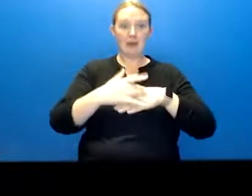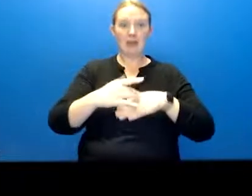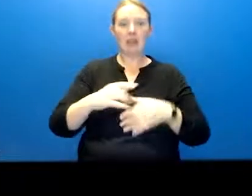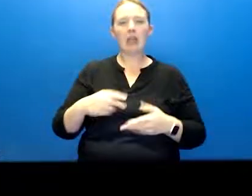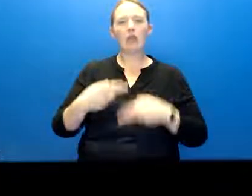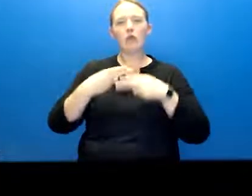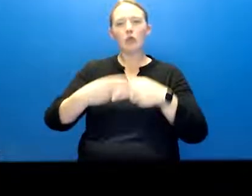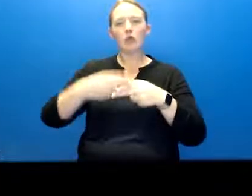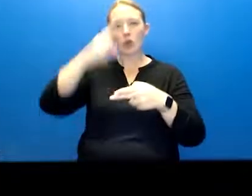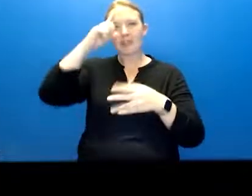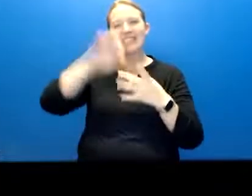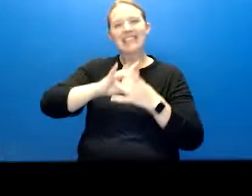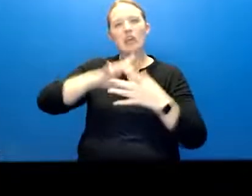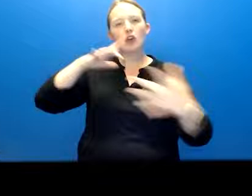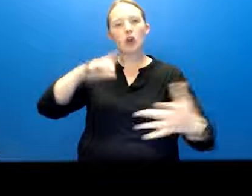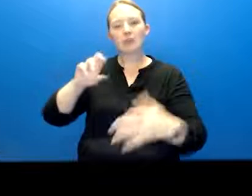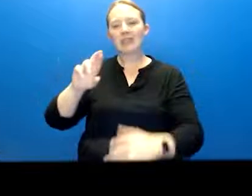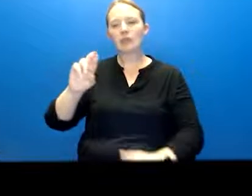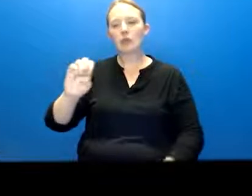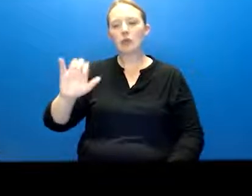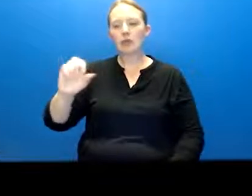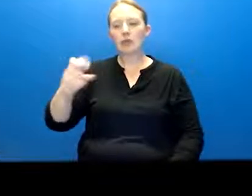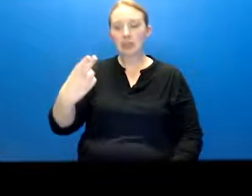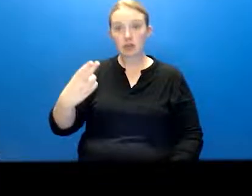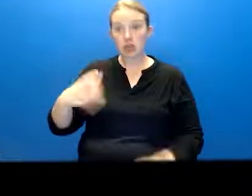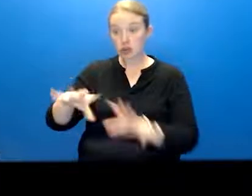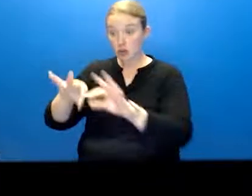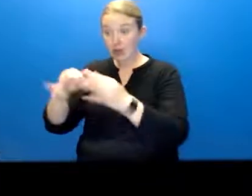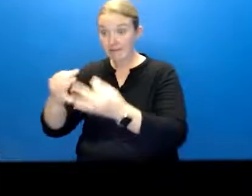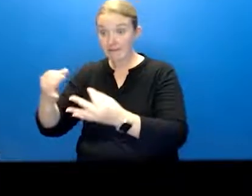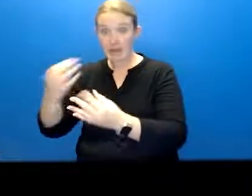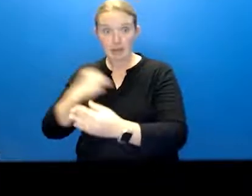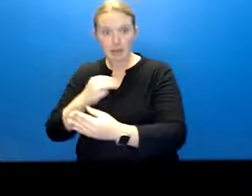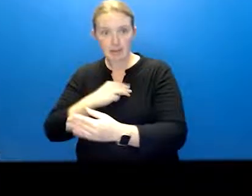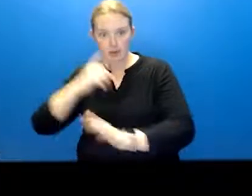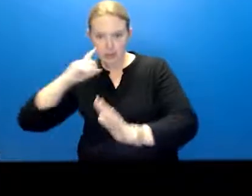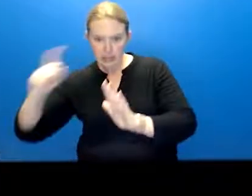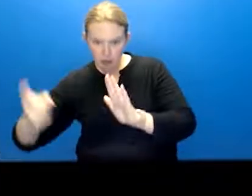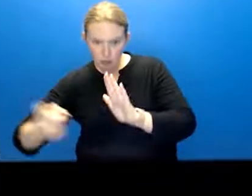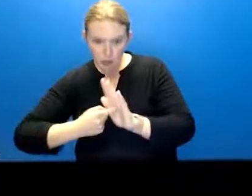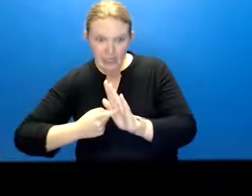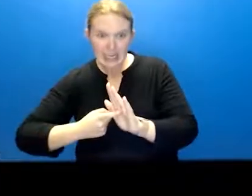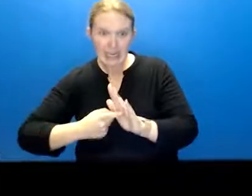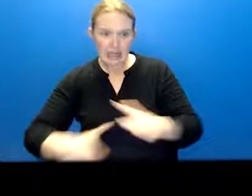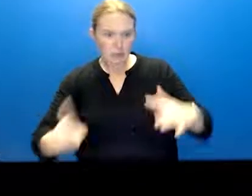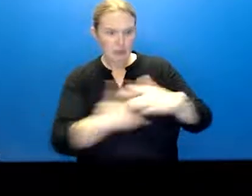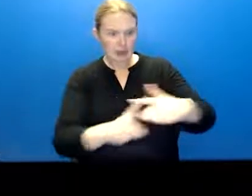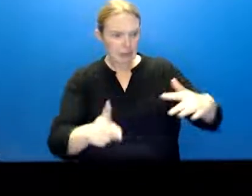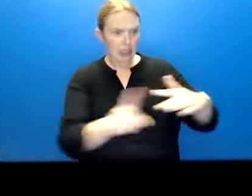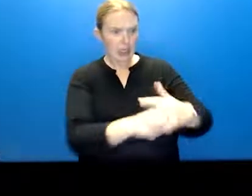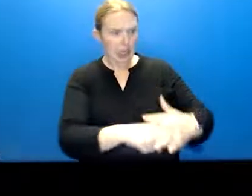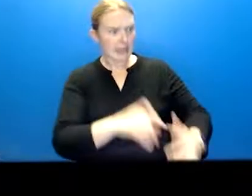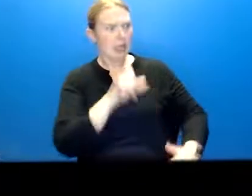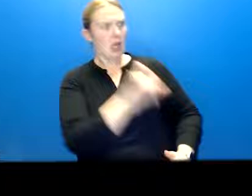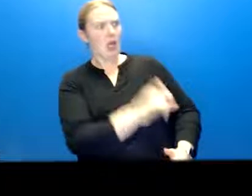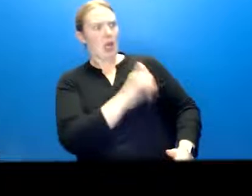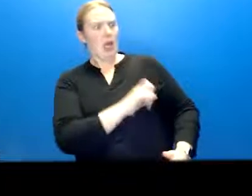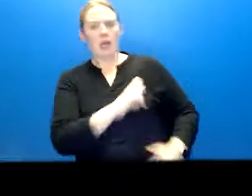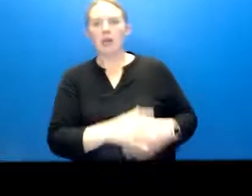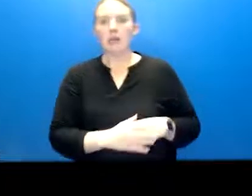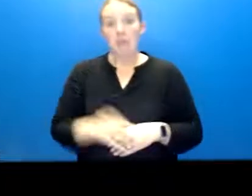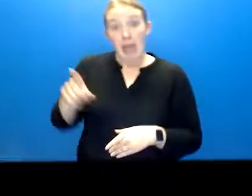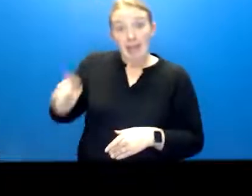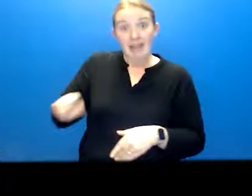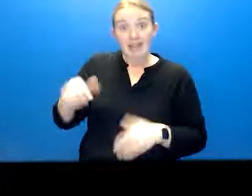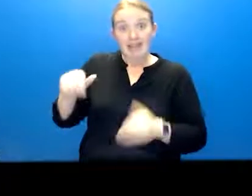Reach, where they're training family members to identify signs and symptoms, where they're training family members to be that bridge